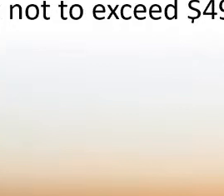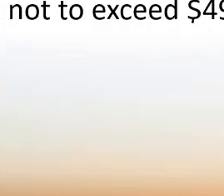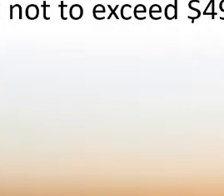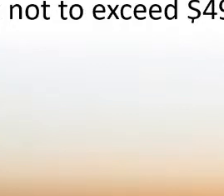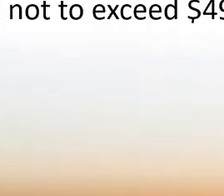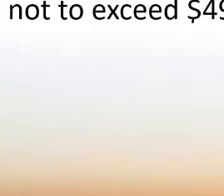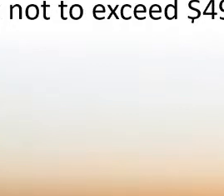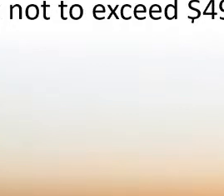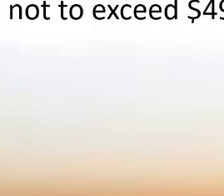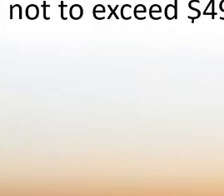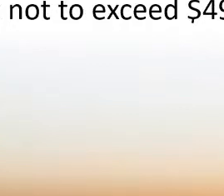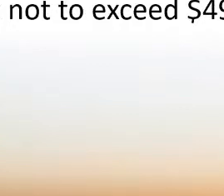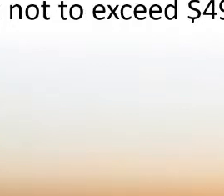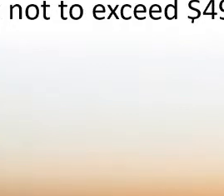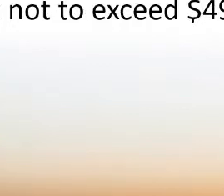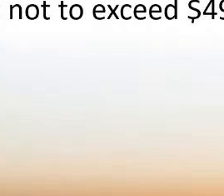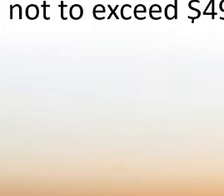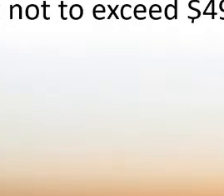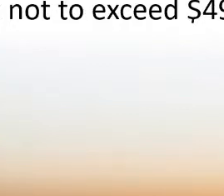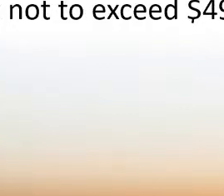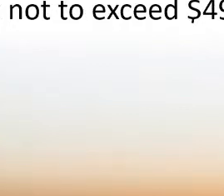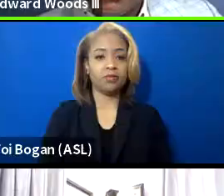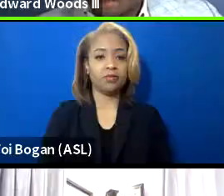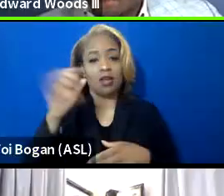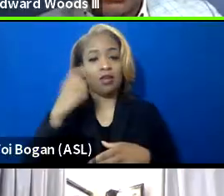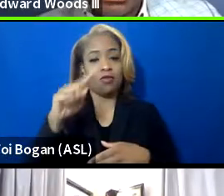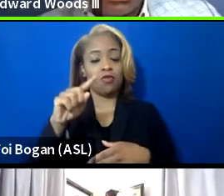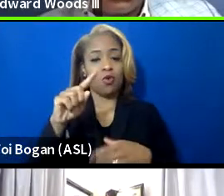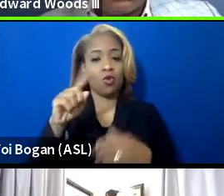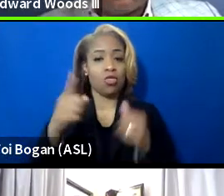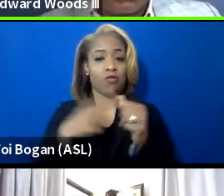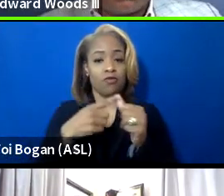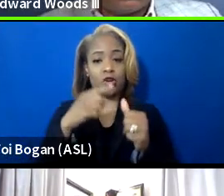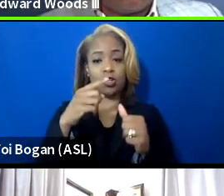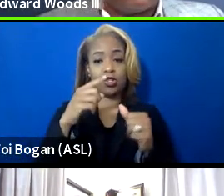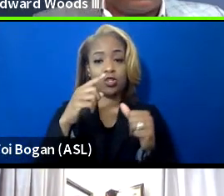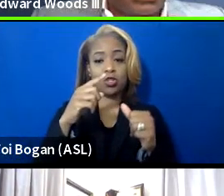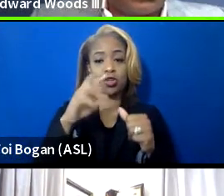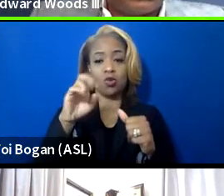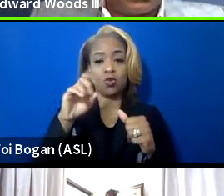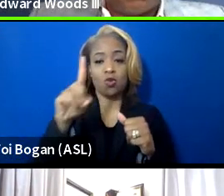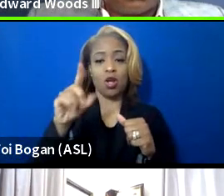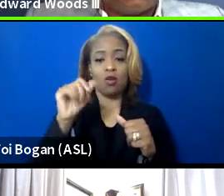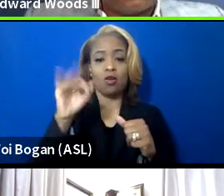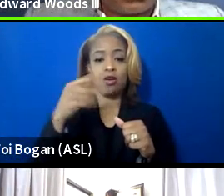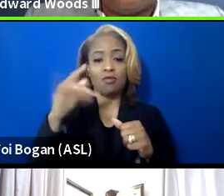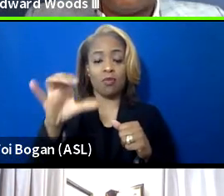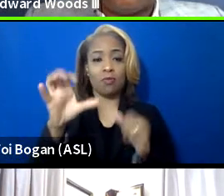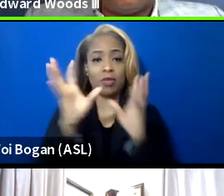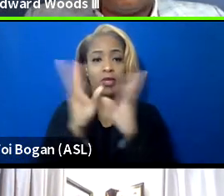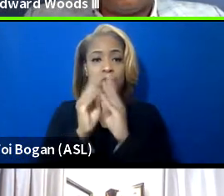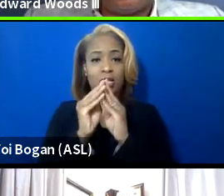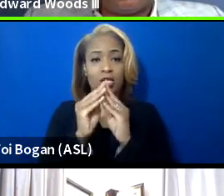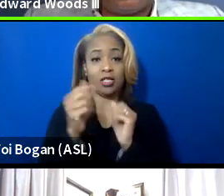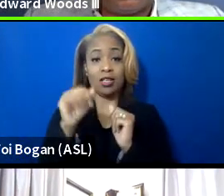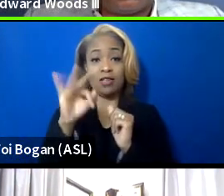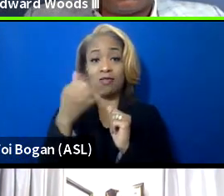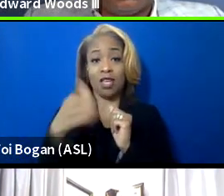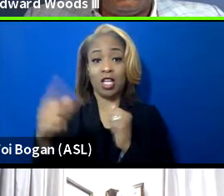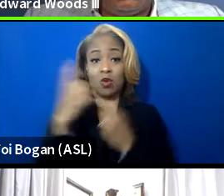$49,999.99 for the first round of public hearings. If there's any questions, Madam Chairperson, I can take them at this time.